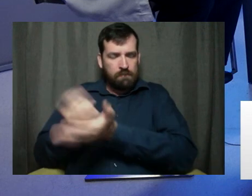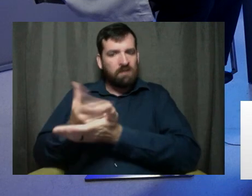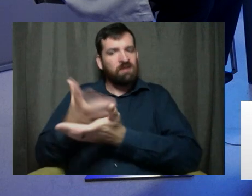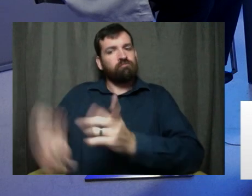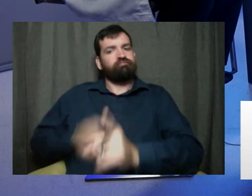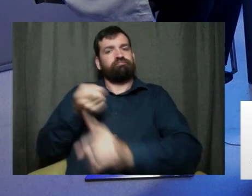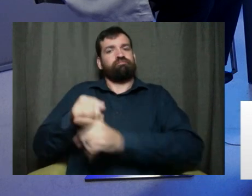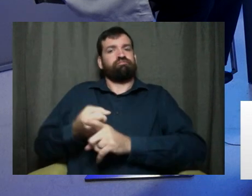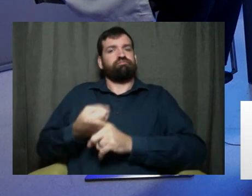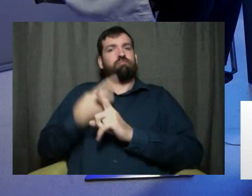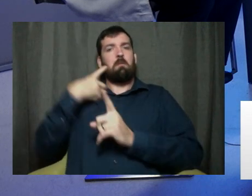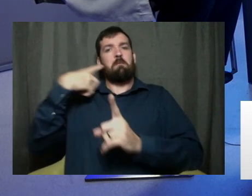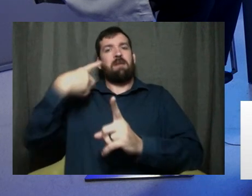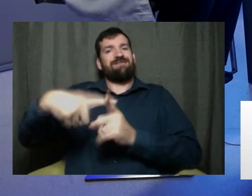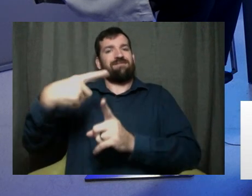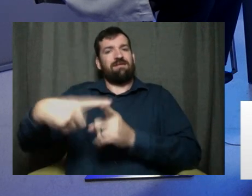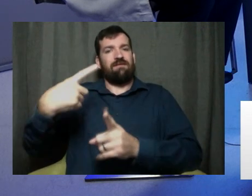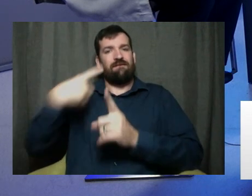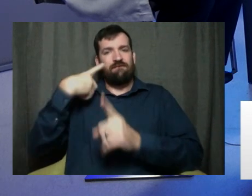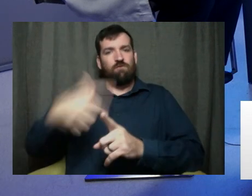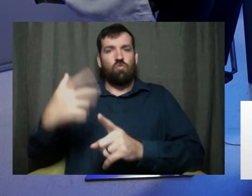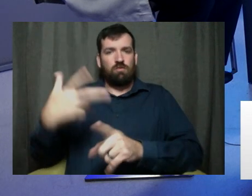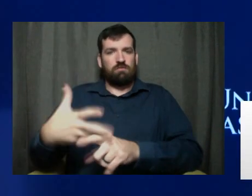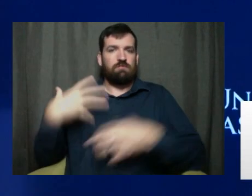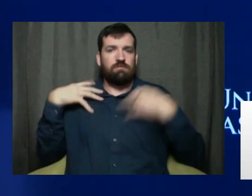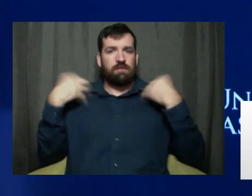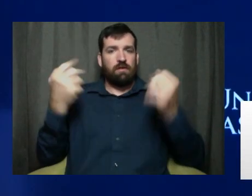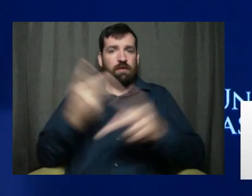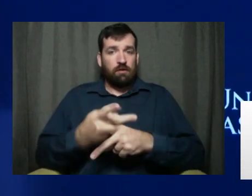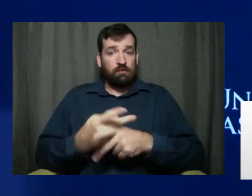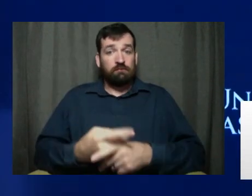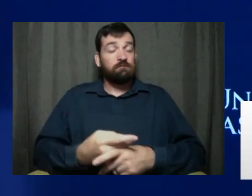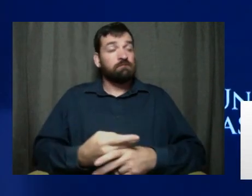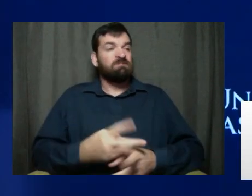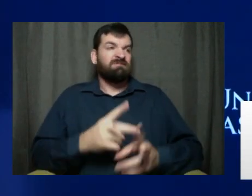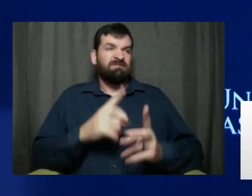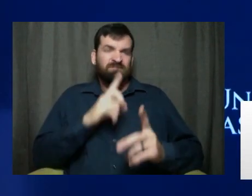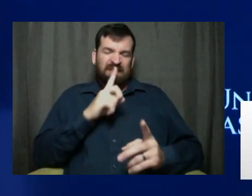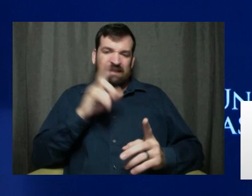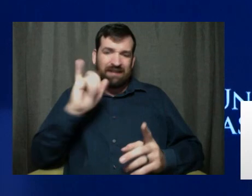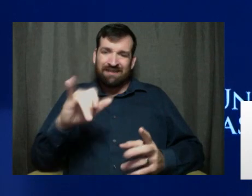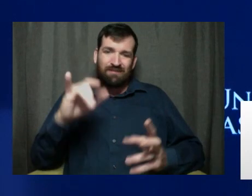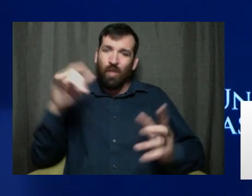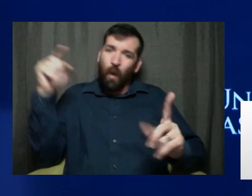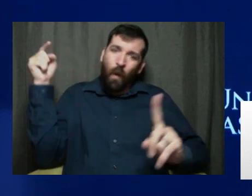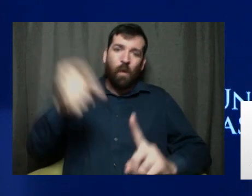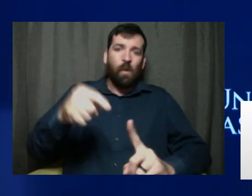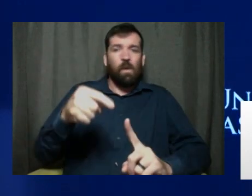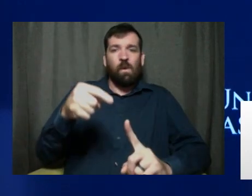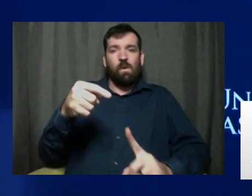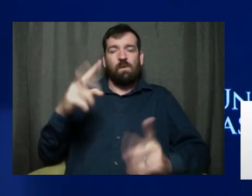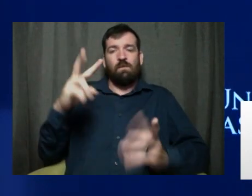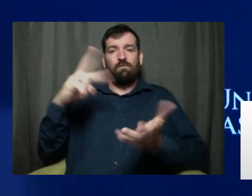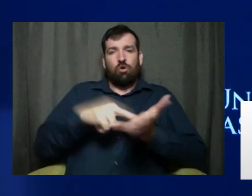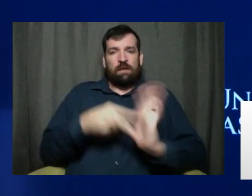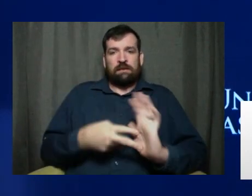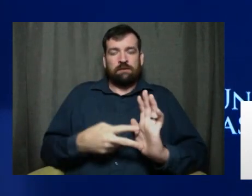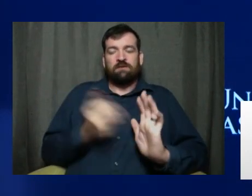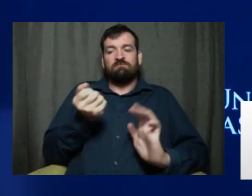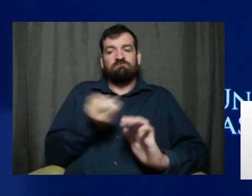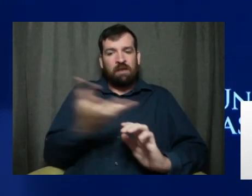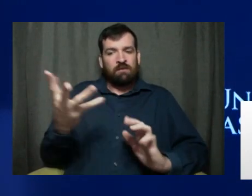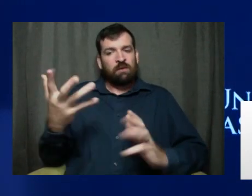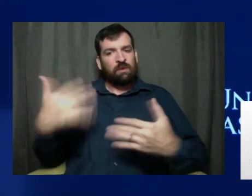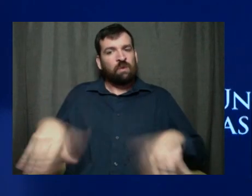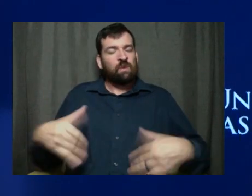effect on long-term health care? Well, that's really the entire purpose of newborn screening, is that there's multiple very